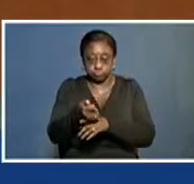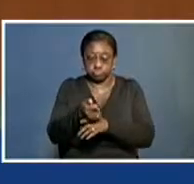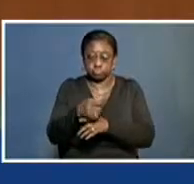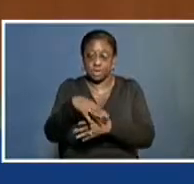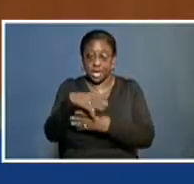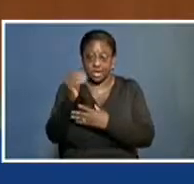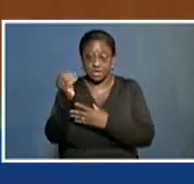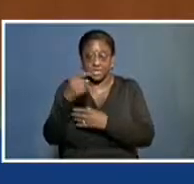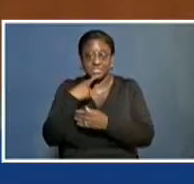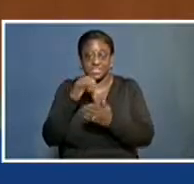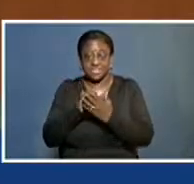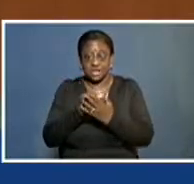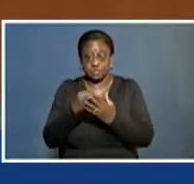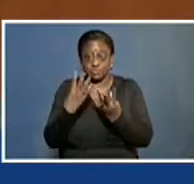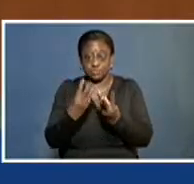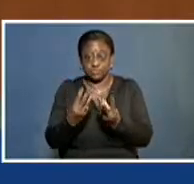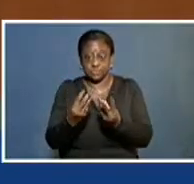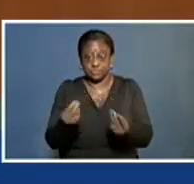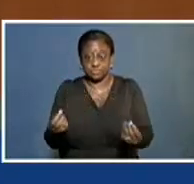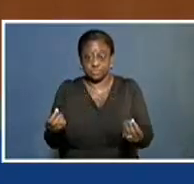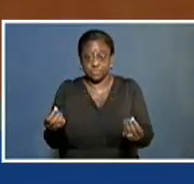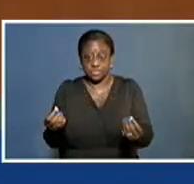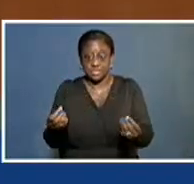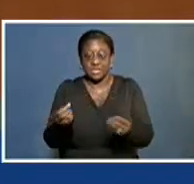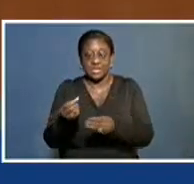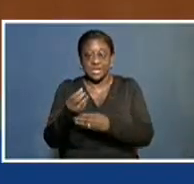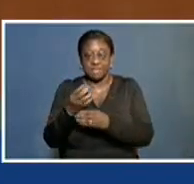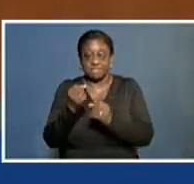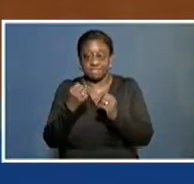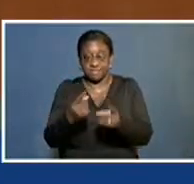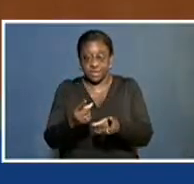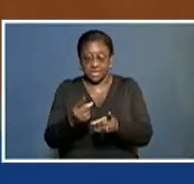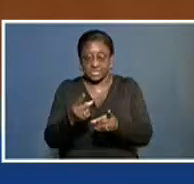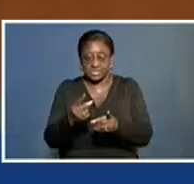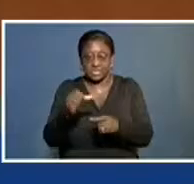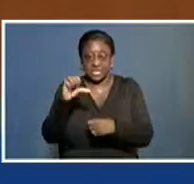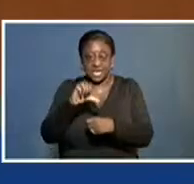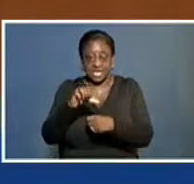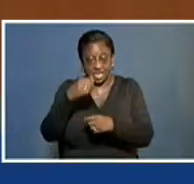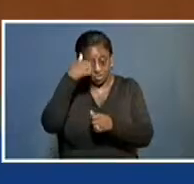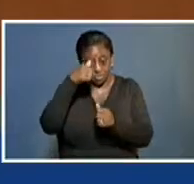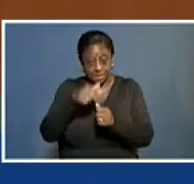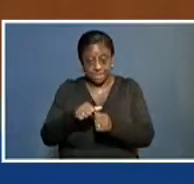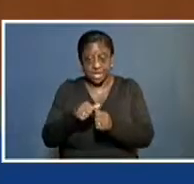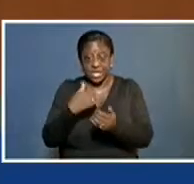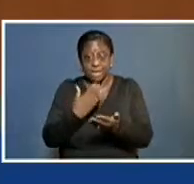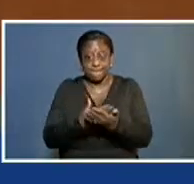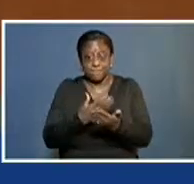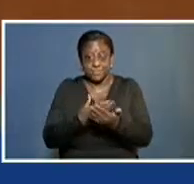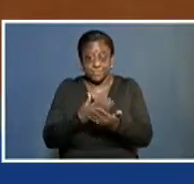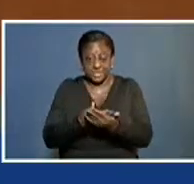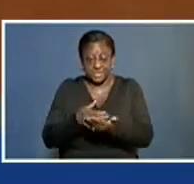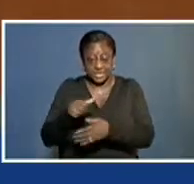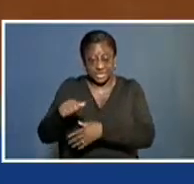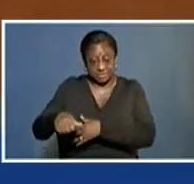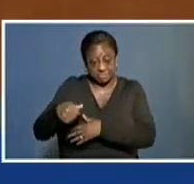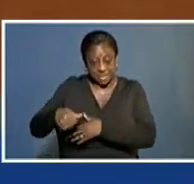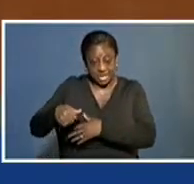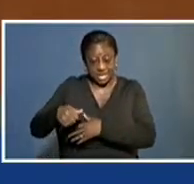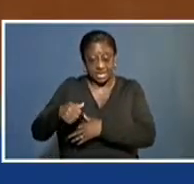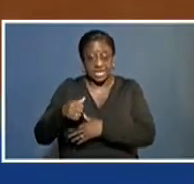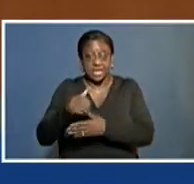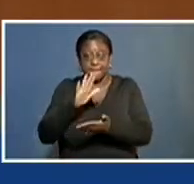fire spread like gas. And so I remember that I had some money in my bag, my children's